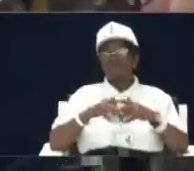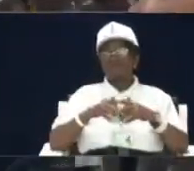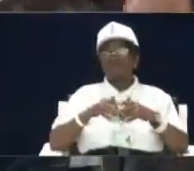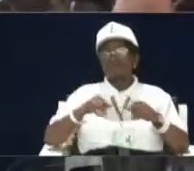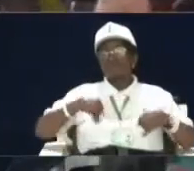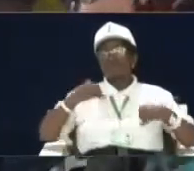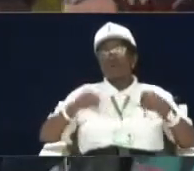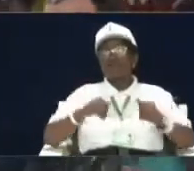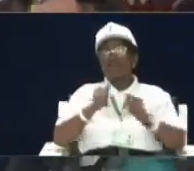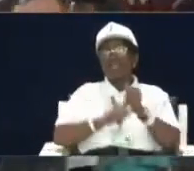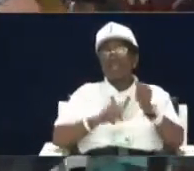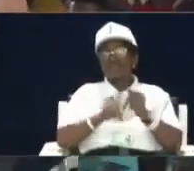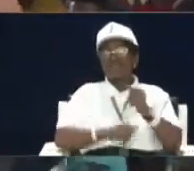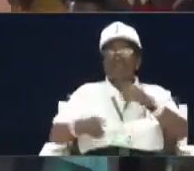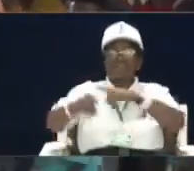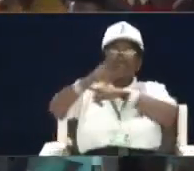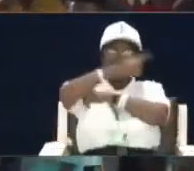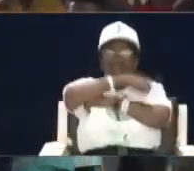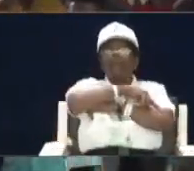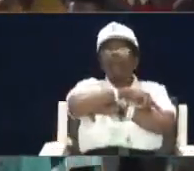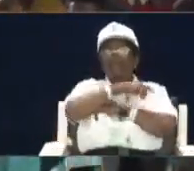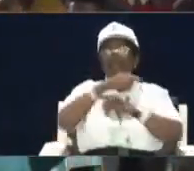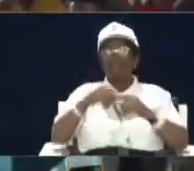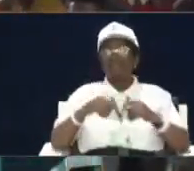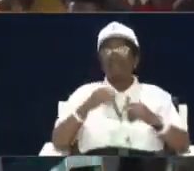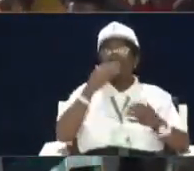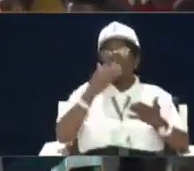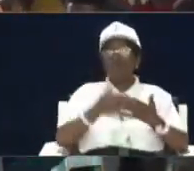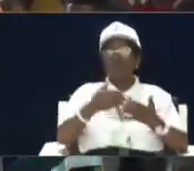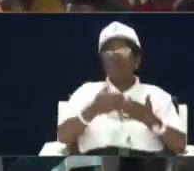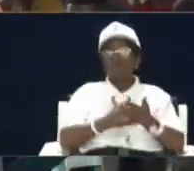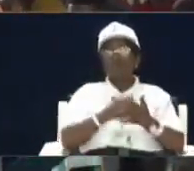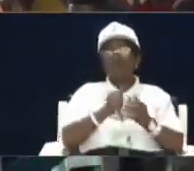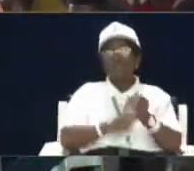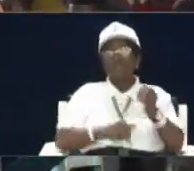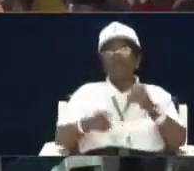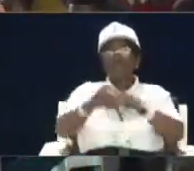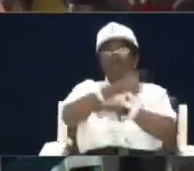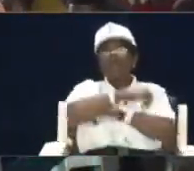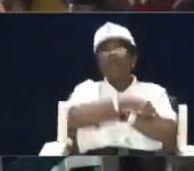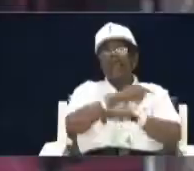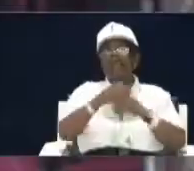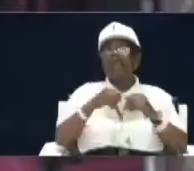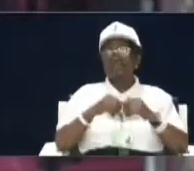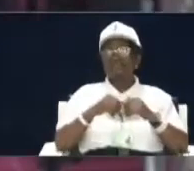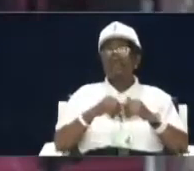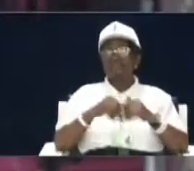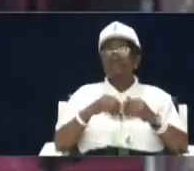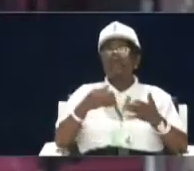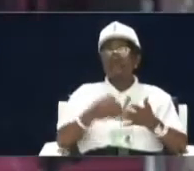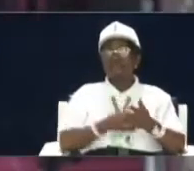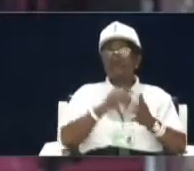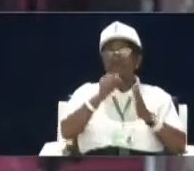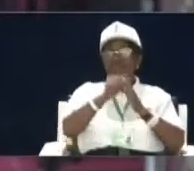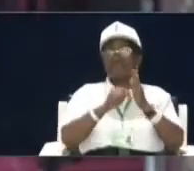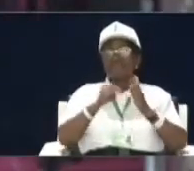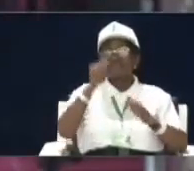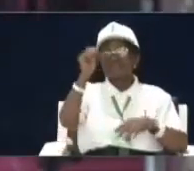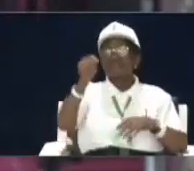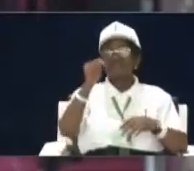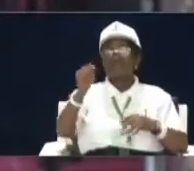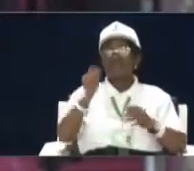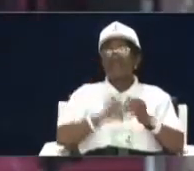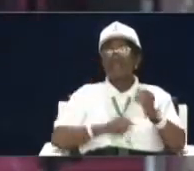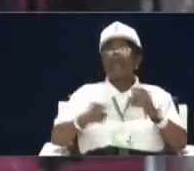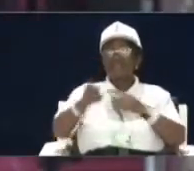Joy every day. Good news every day. New testimonies every day.